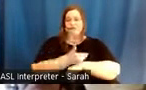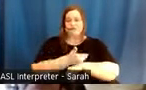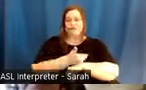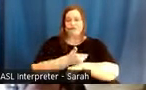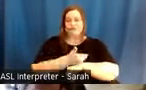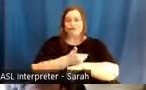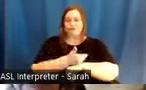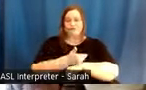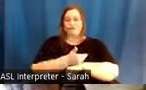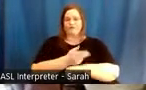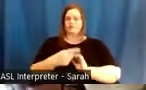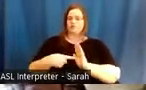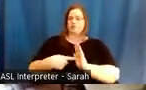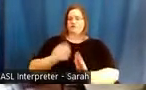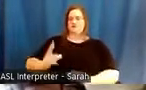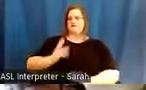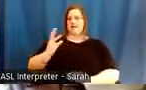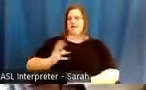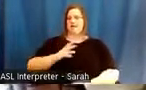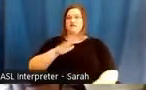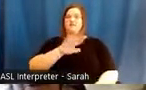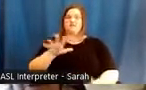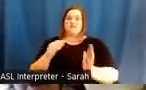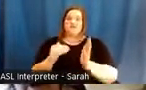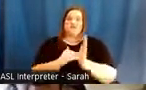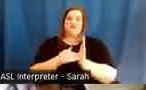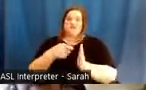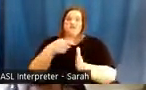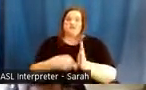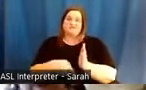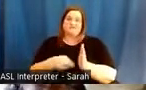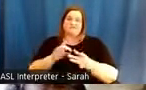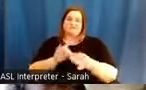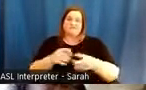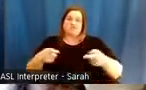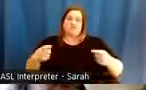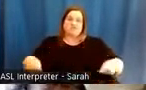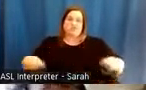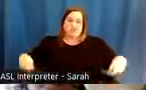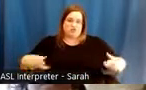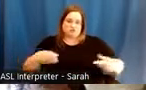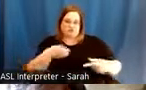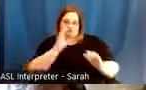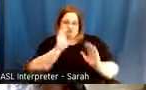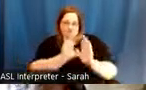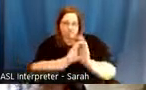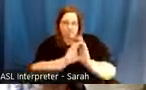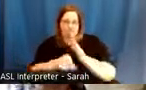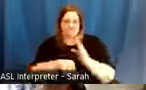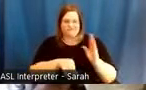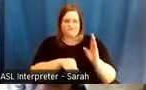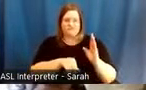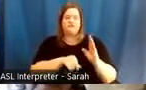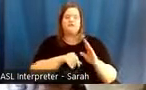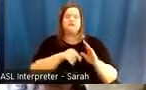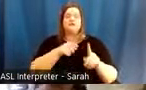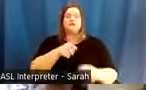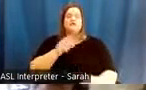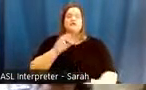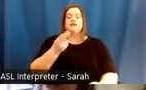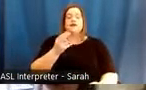showing off her really fancy $55,000 wheelchair on one of those pictures. Kate has